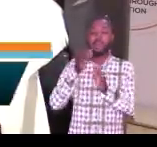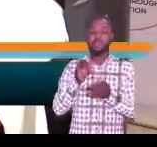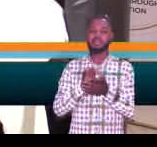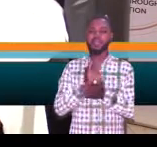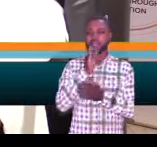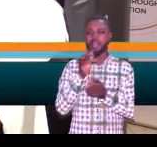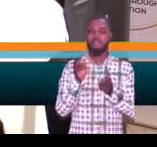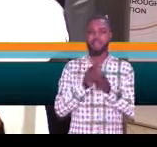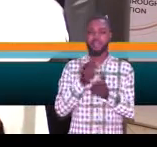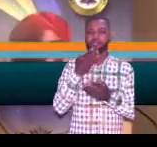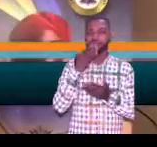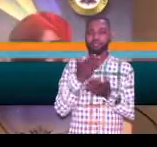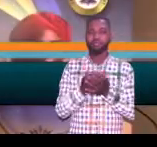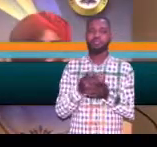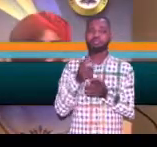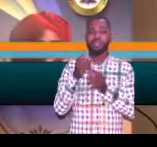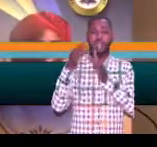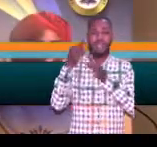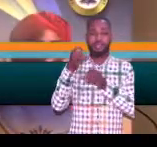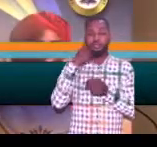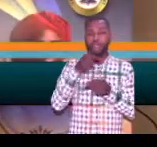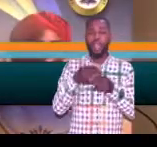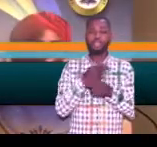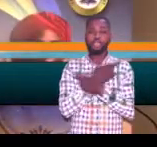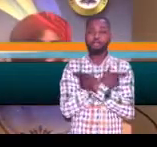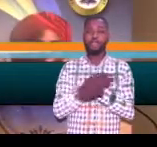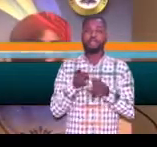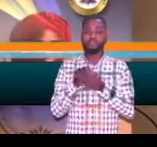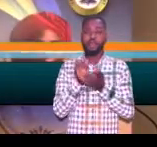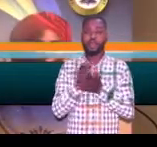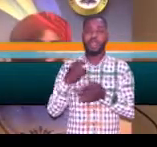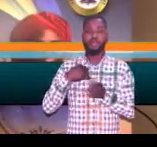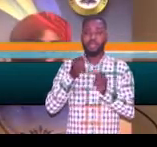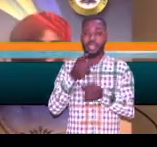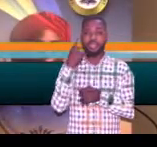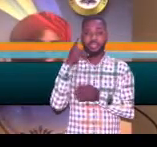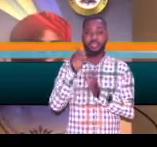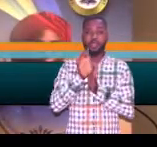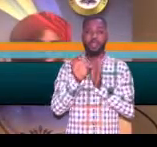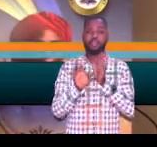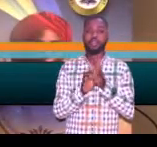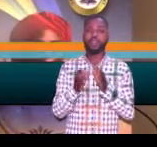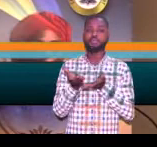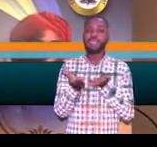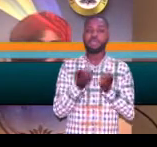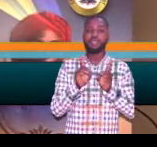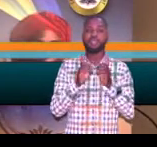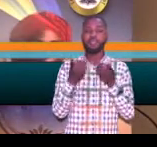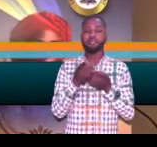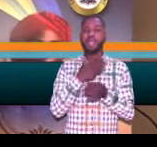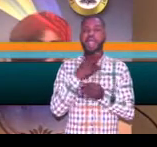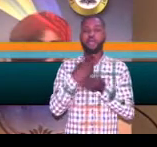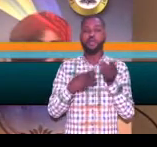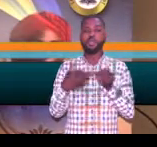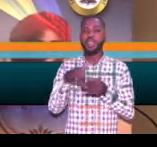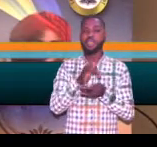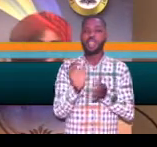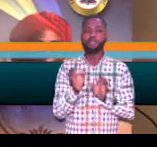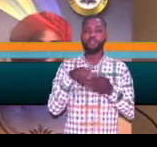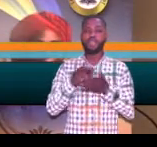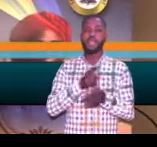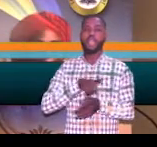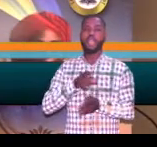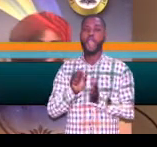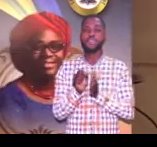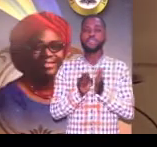much. That has been very expressive. Yes, let's go for a short break now so that we can look at the Curriculum Service Department and what they do in the